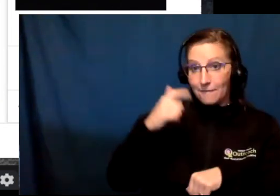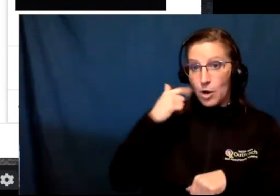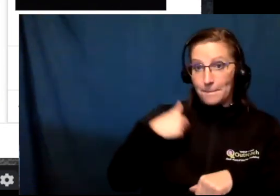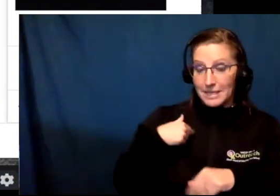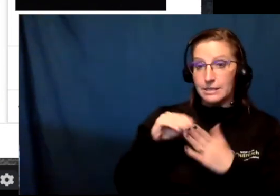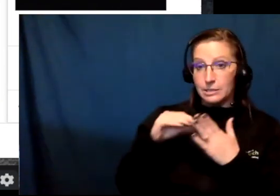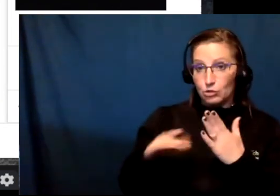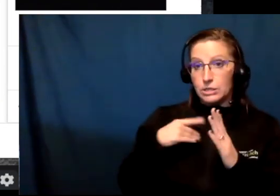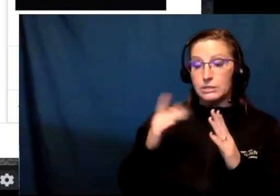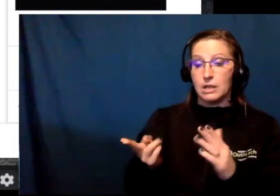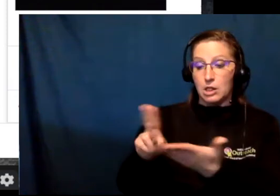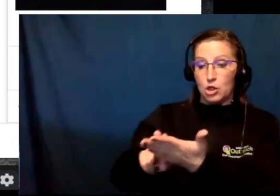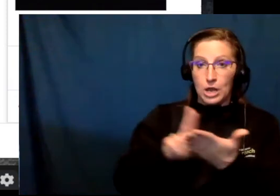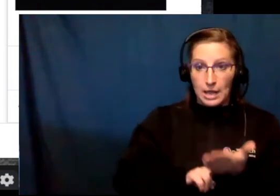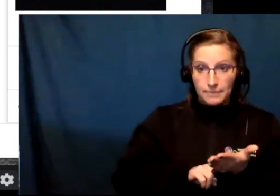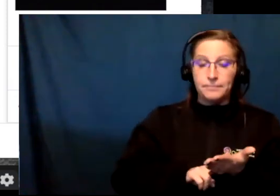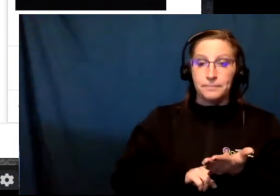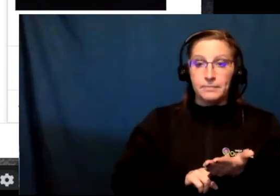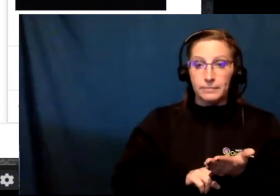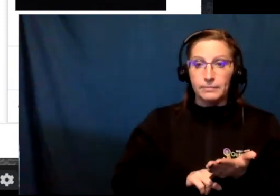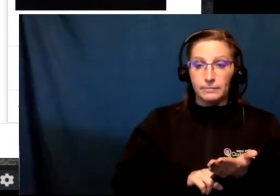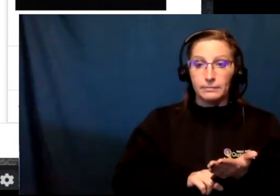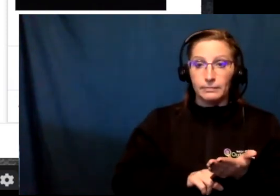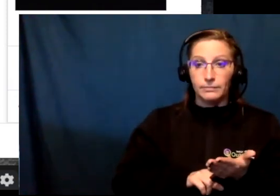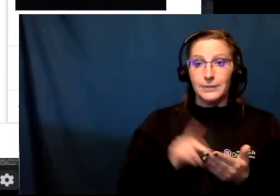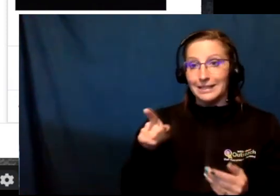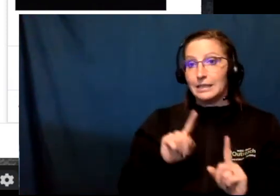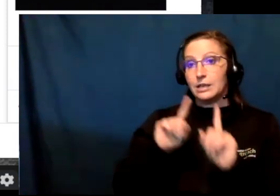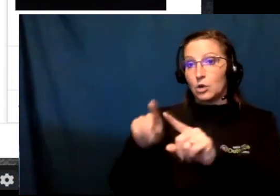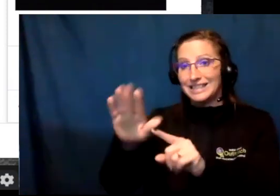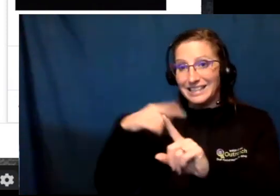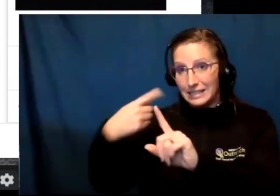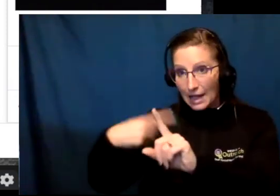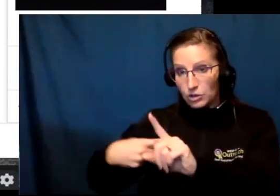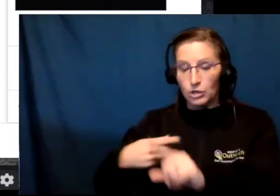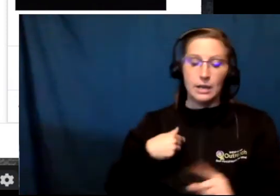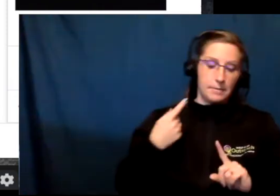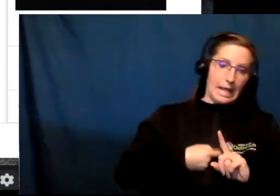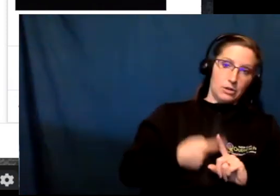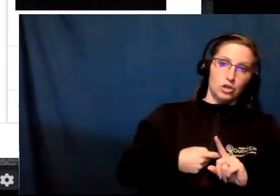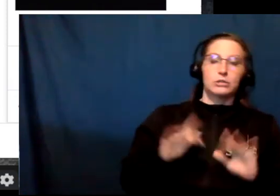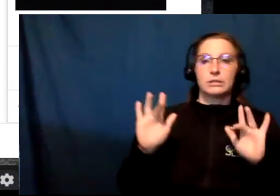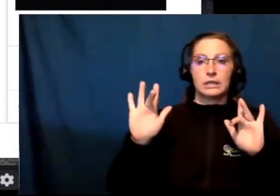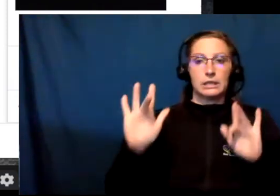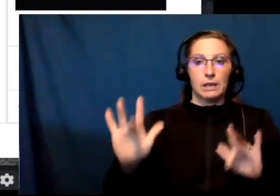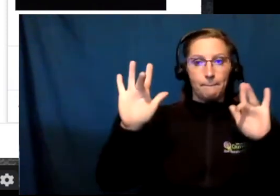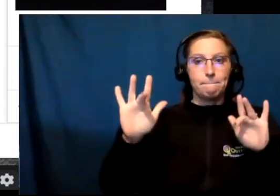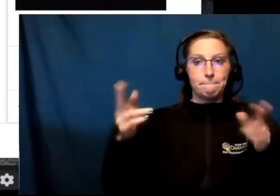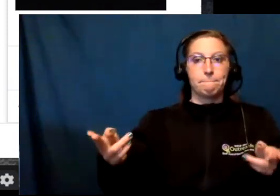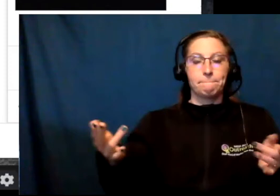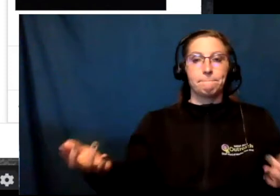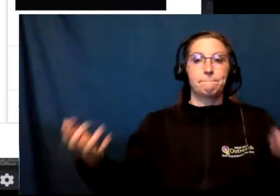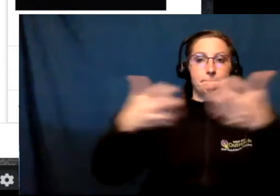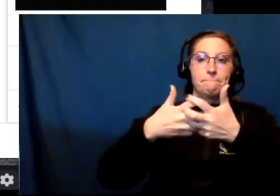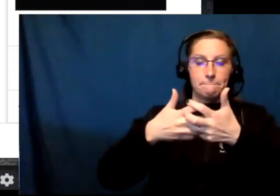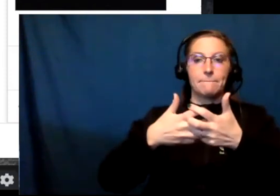on, we just go to, he goes to his Google Calendar, I go to mine, and I just click on that, and then it'll both bring